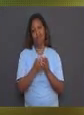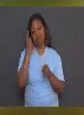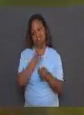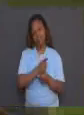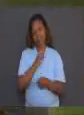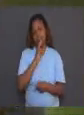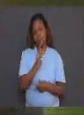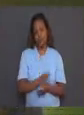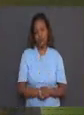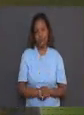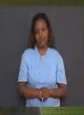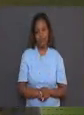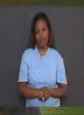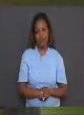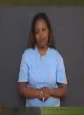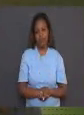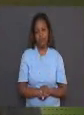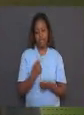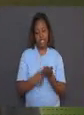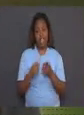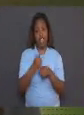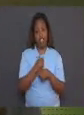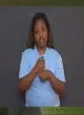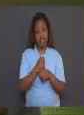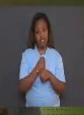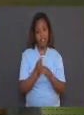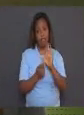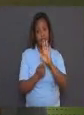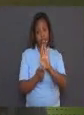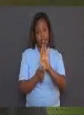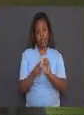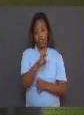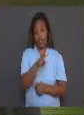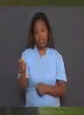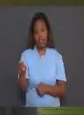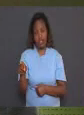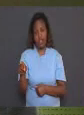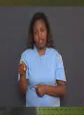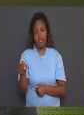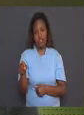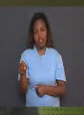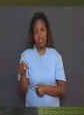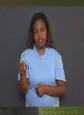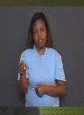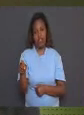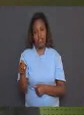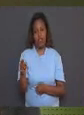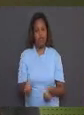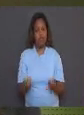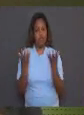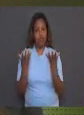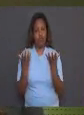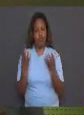correct. This activity shows you that there are